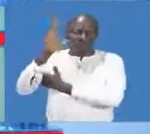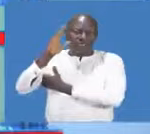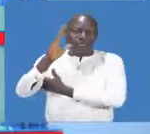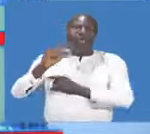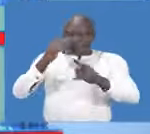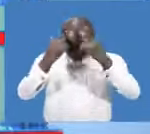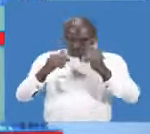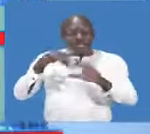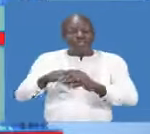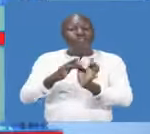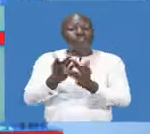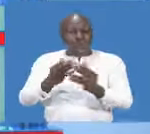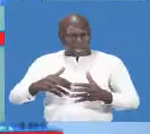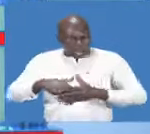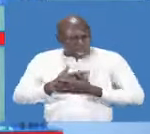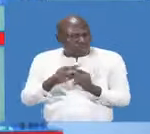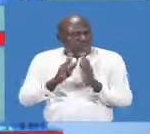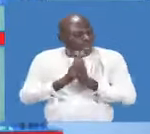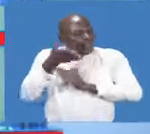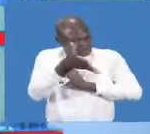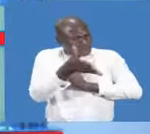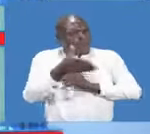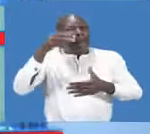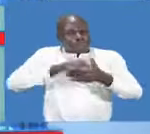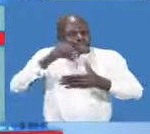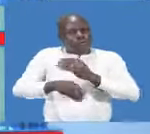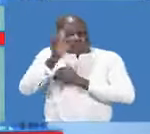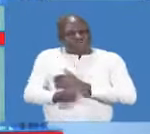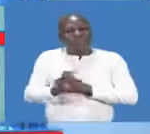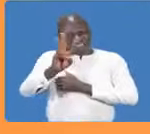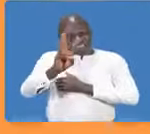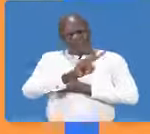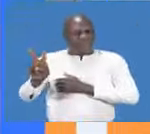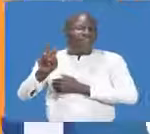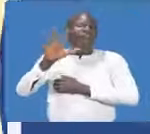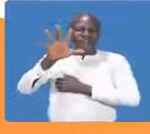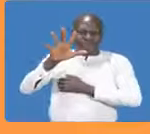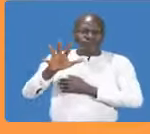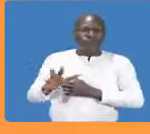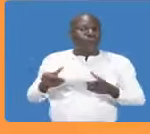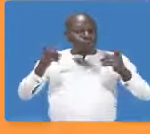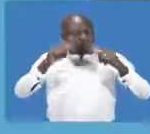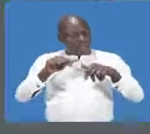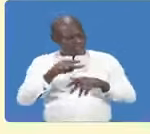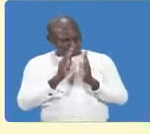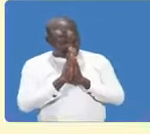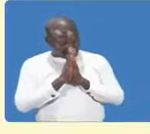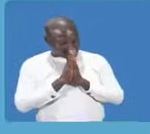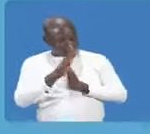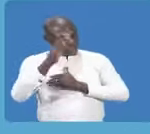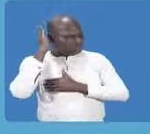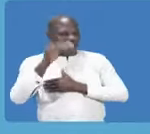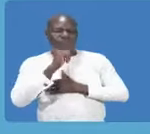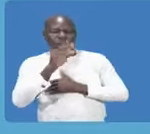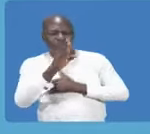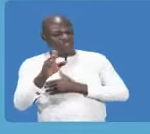isa sa bible mu ye wakwae fa so ye bo mpaibo Matthew 6 verse 5 and when you pray you